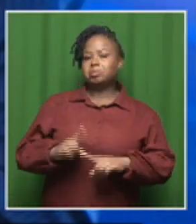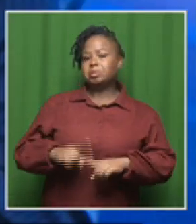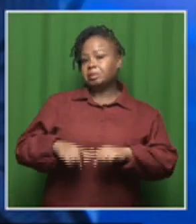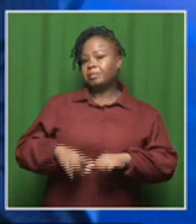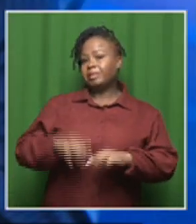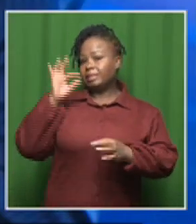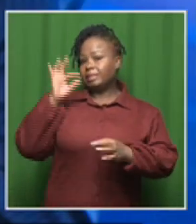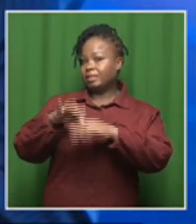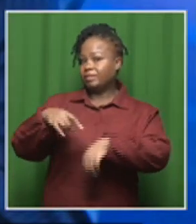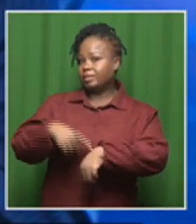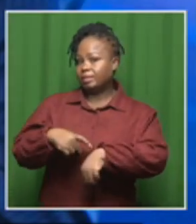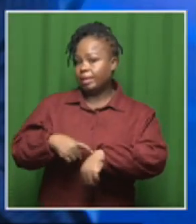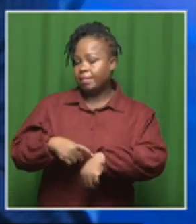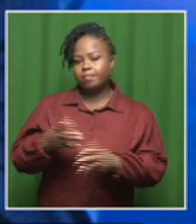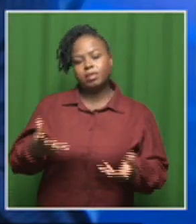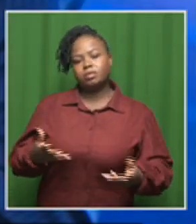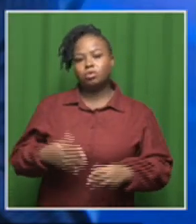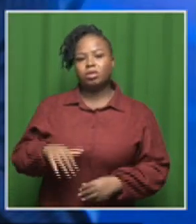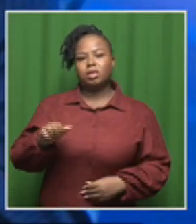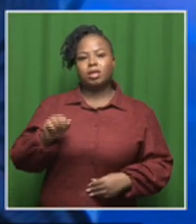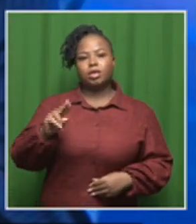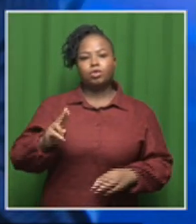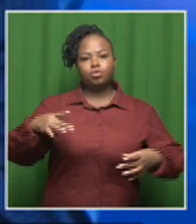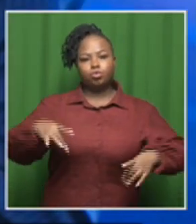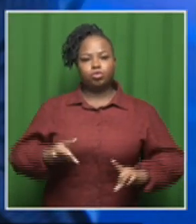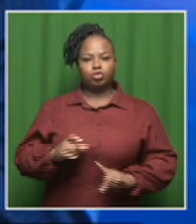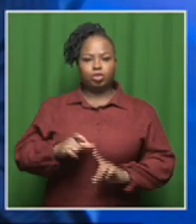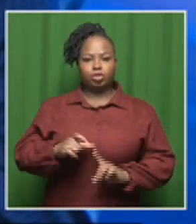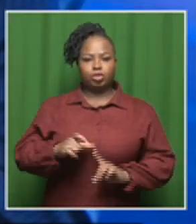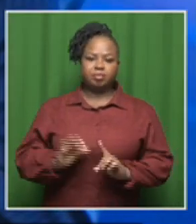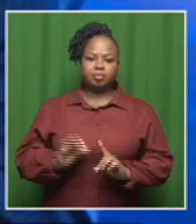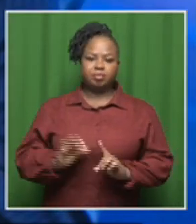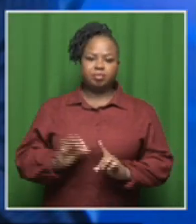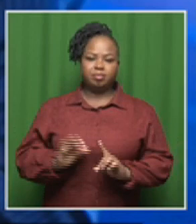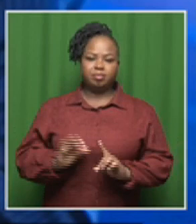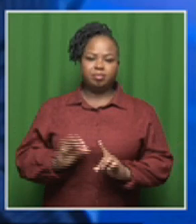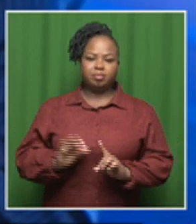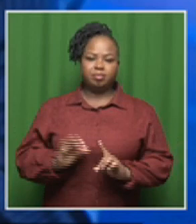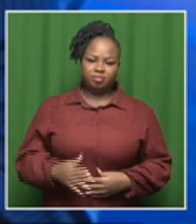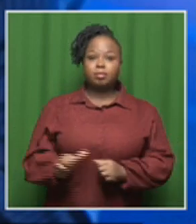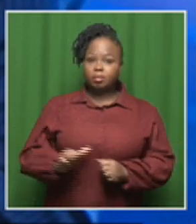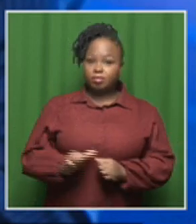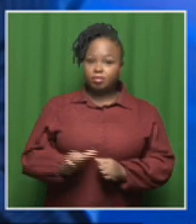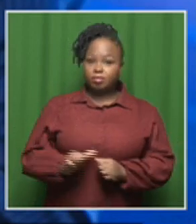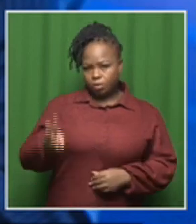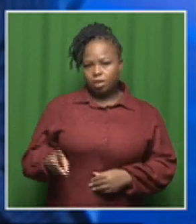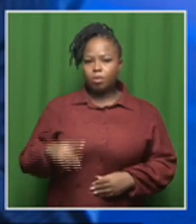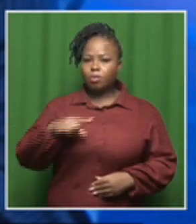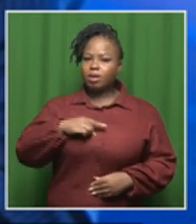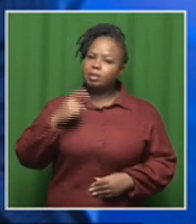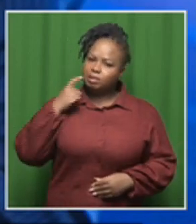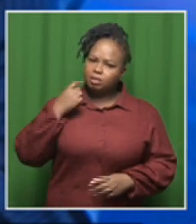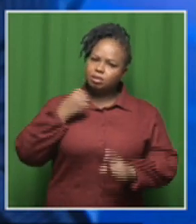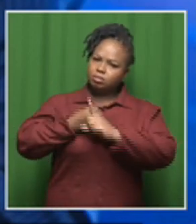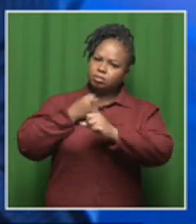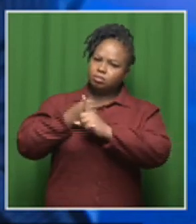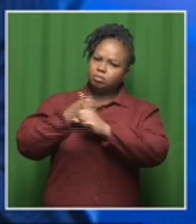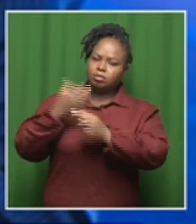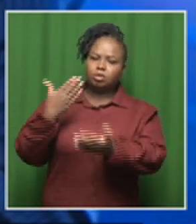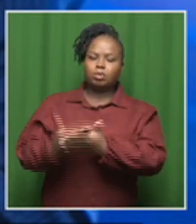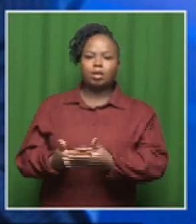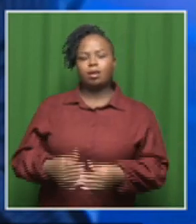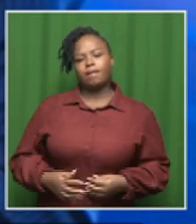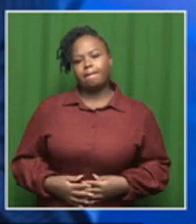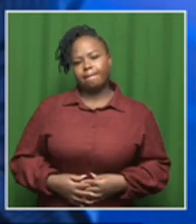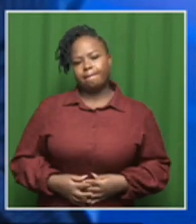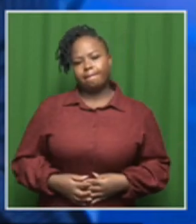particular time who's the chair of the AU. And therefore, I think this will be better because then you are able to interest